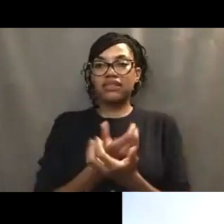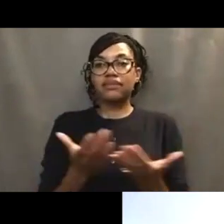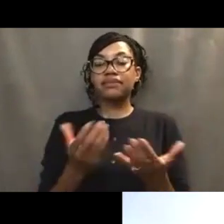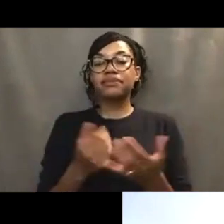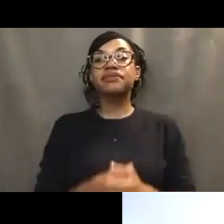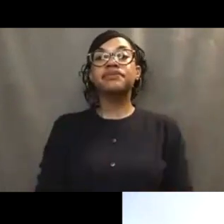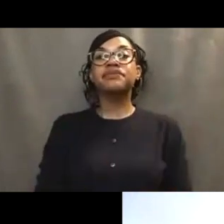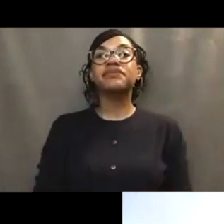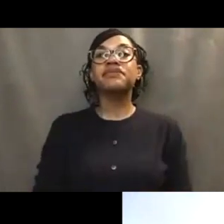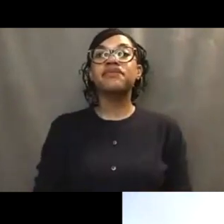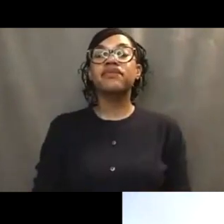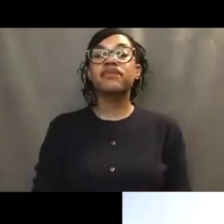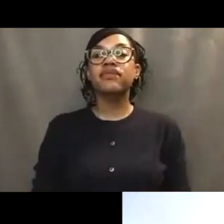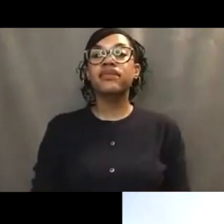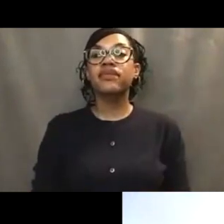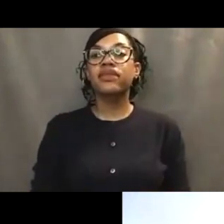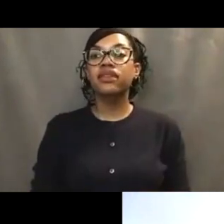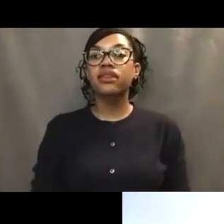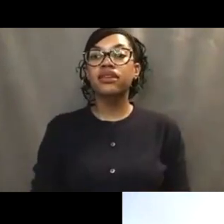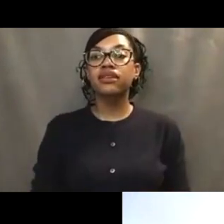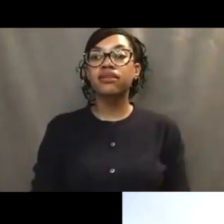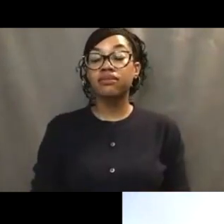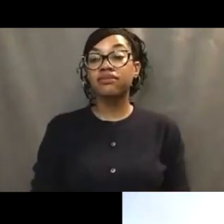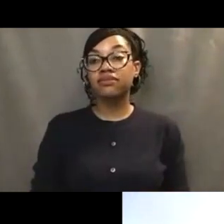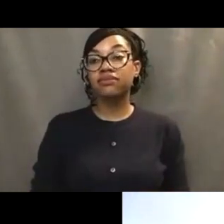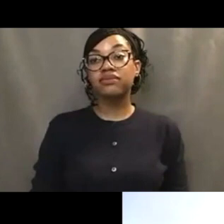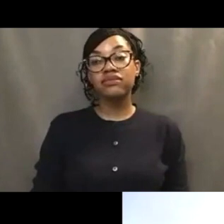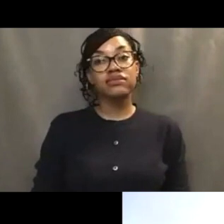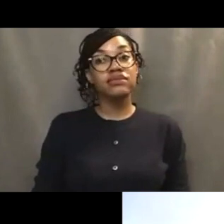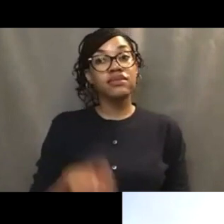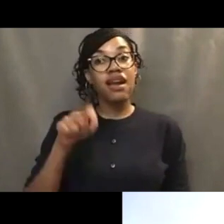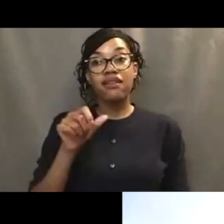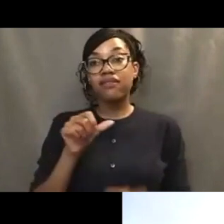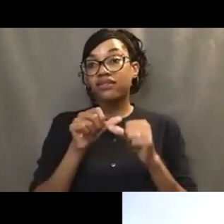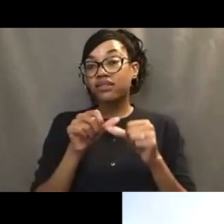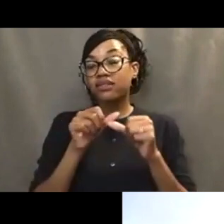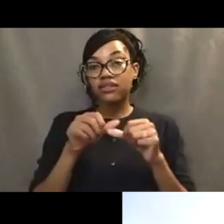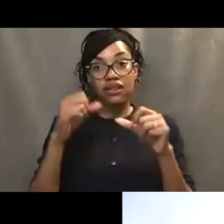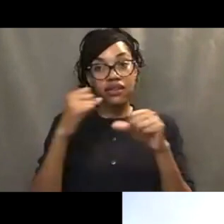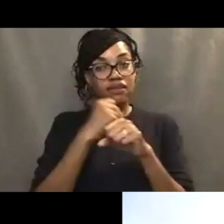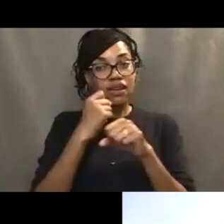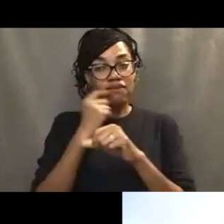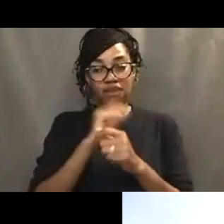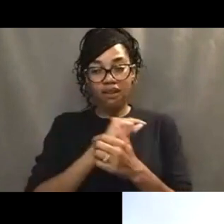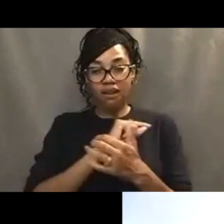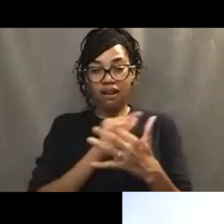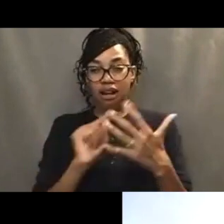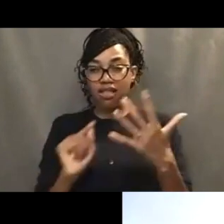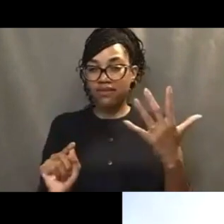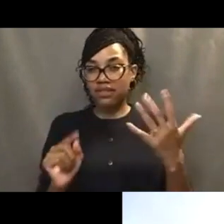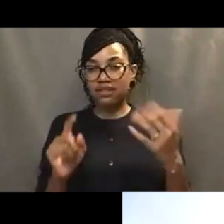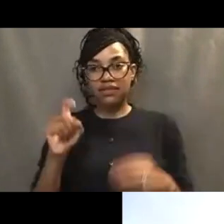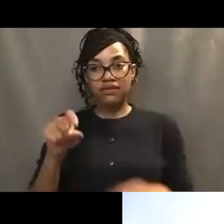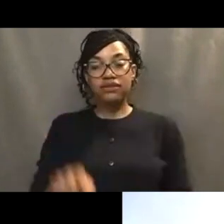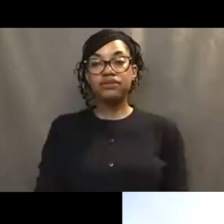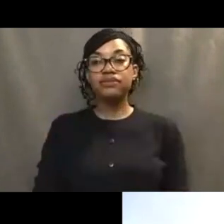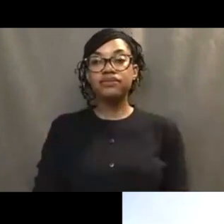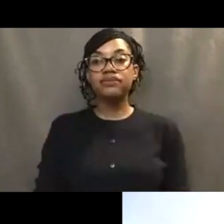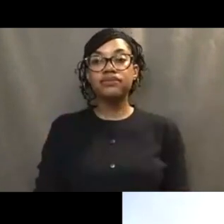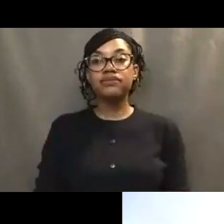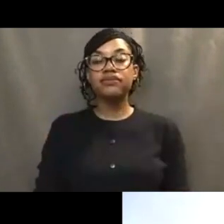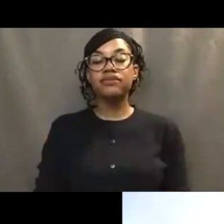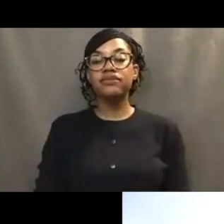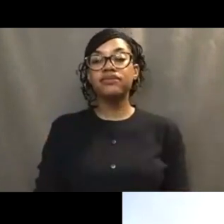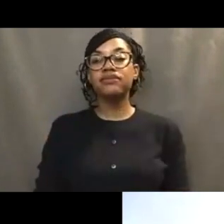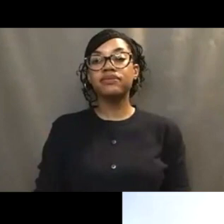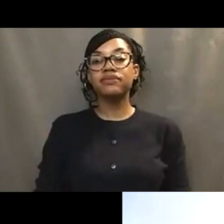So, you know, you have to continue to fight for all of these things. And the great thing that I think